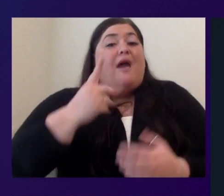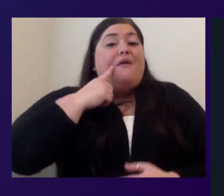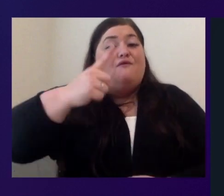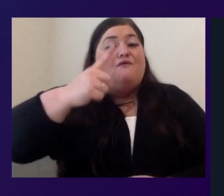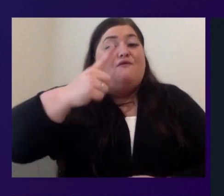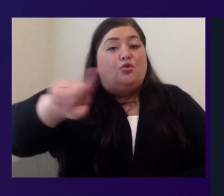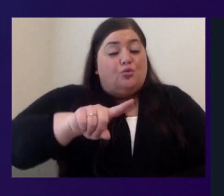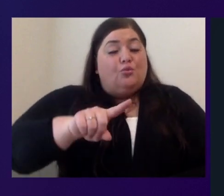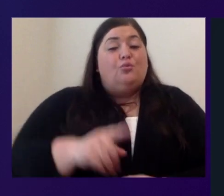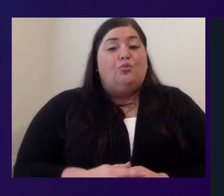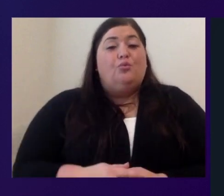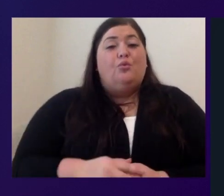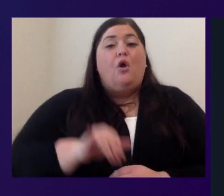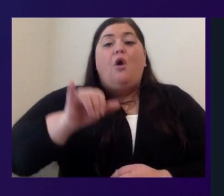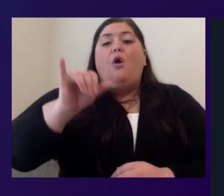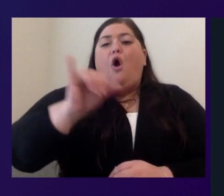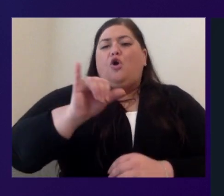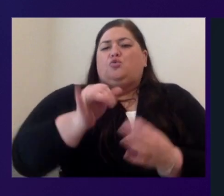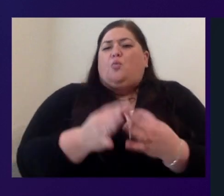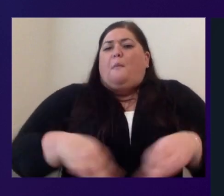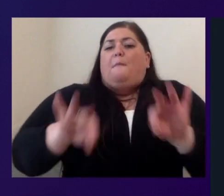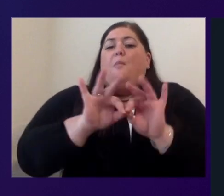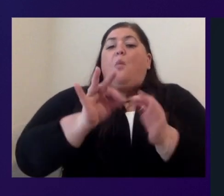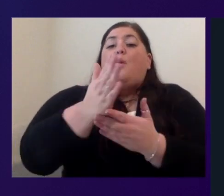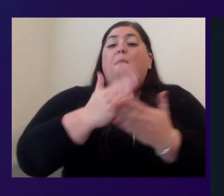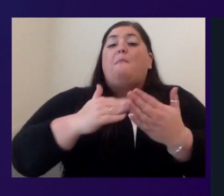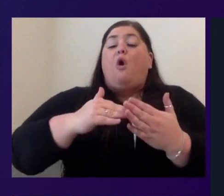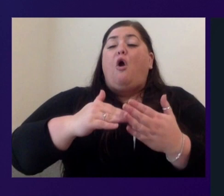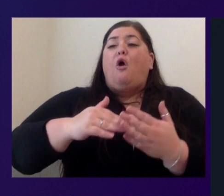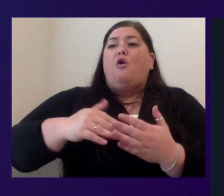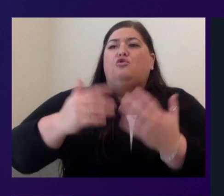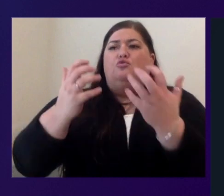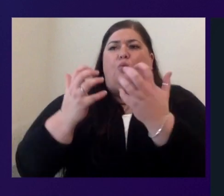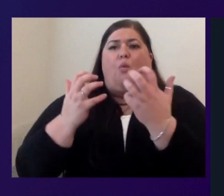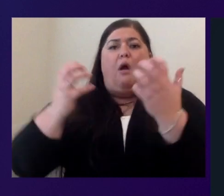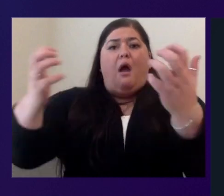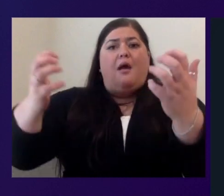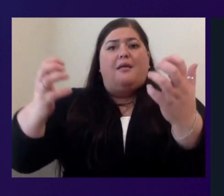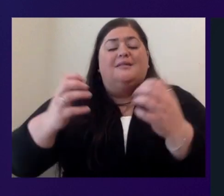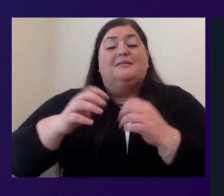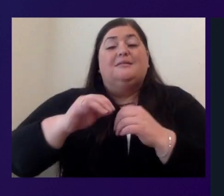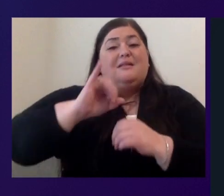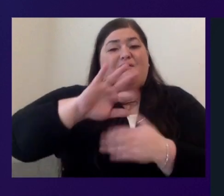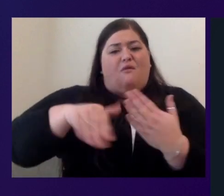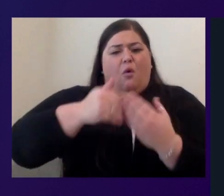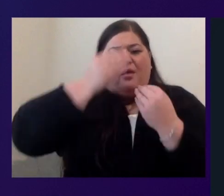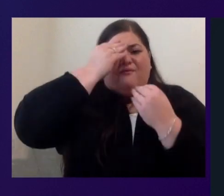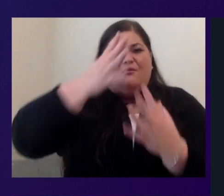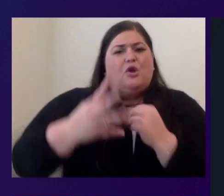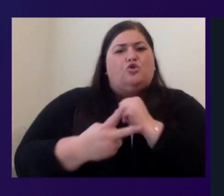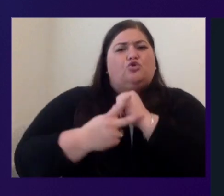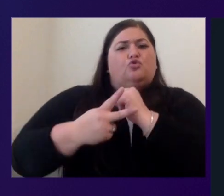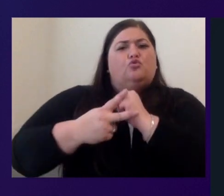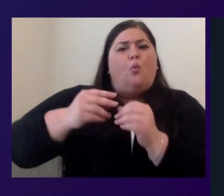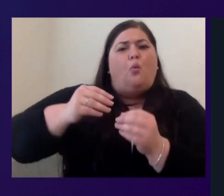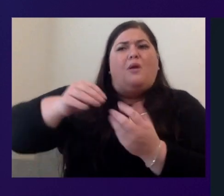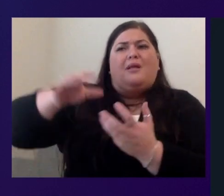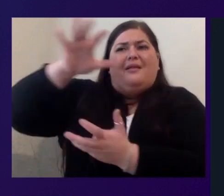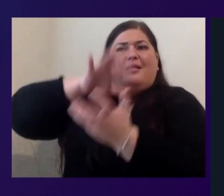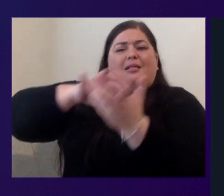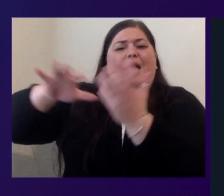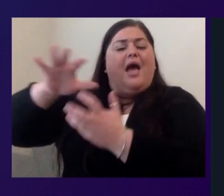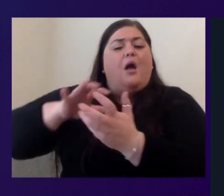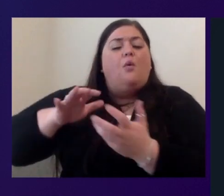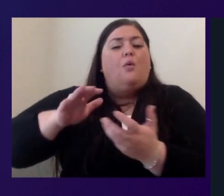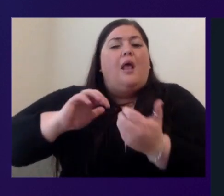to audience, when it talks about, hey, the application is stored in a cloud environment, how about the scaling, right?